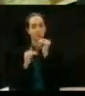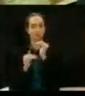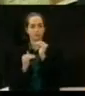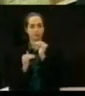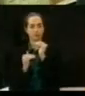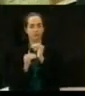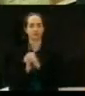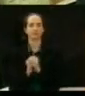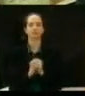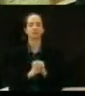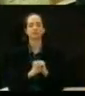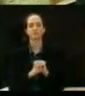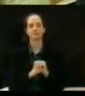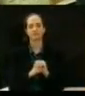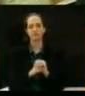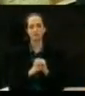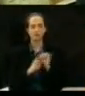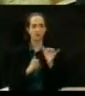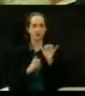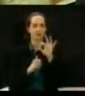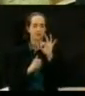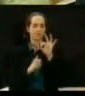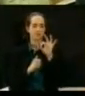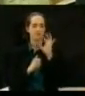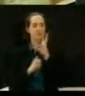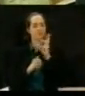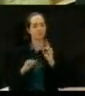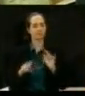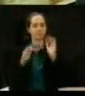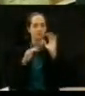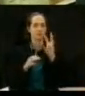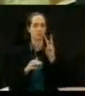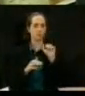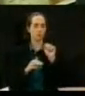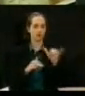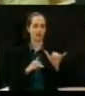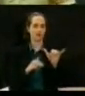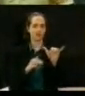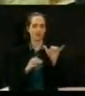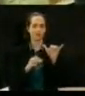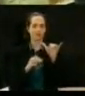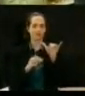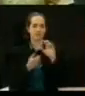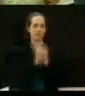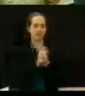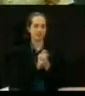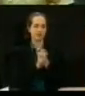of floodway within that document, too, has been changed to the 100-year.